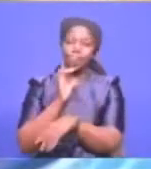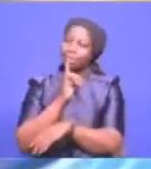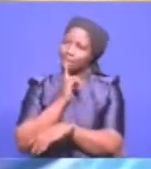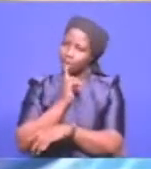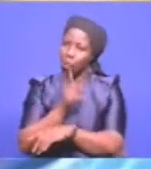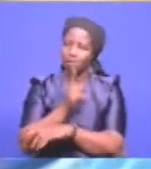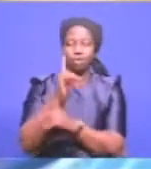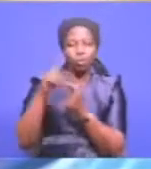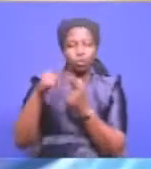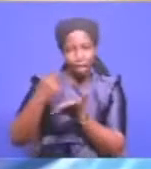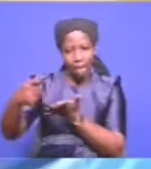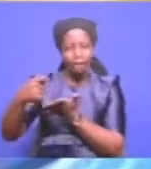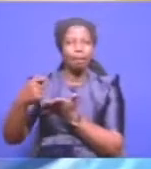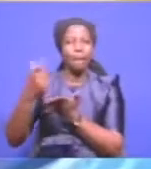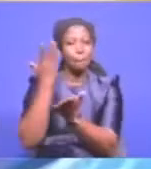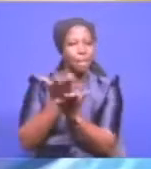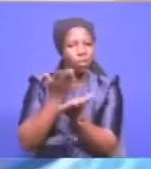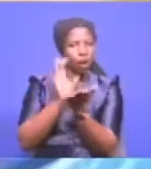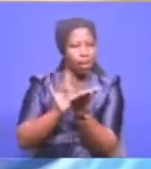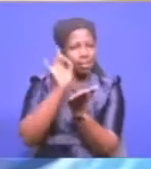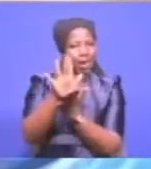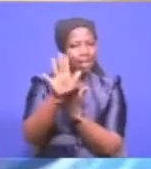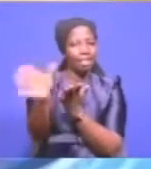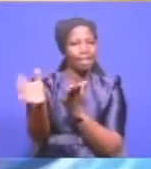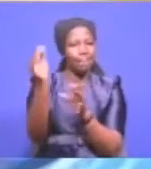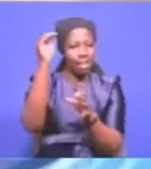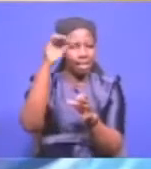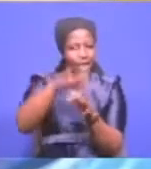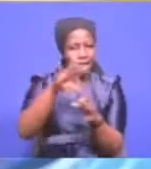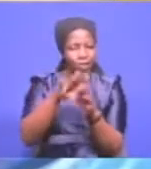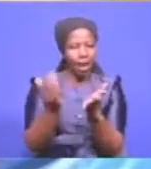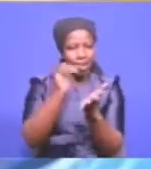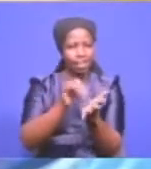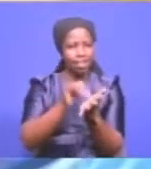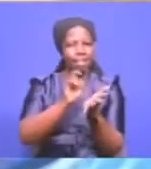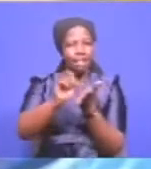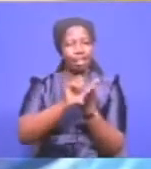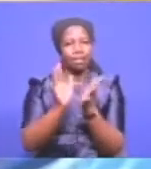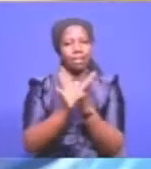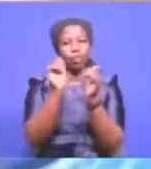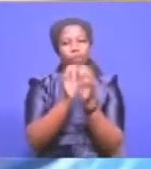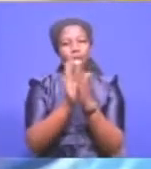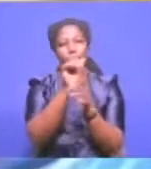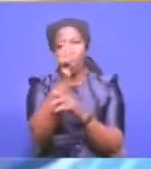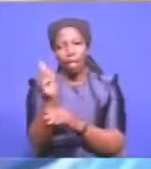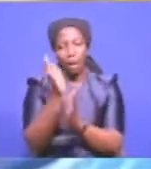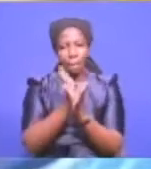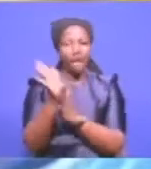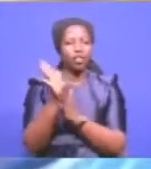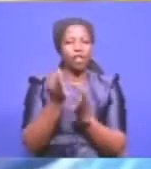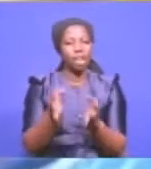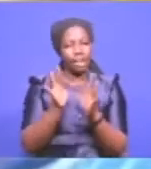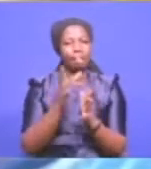petition rejecting the re-election of the union secretary general and other branch officials. The nurses are alleging